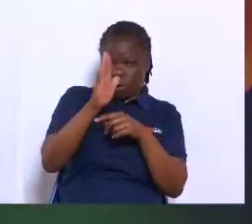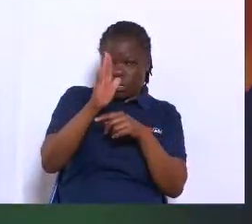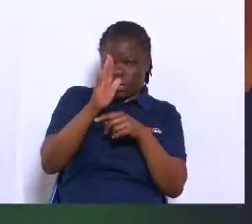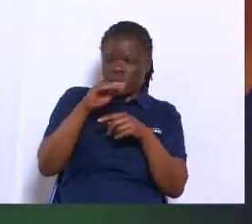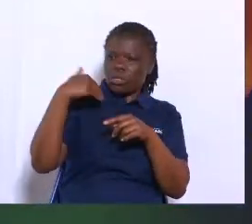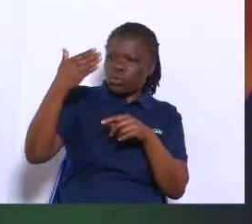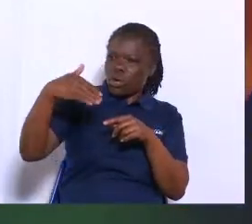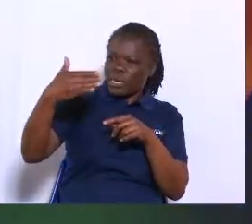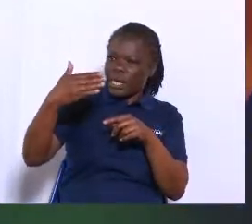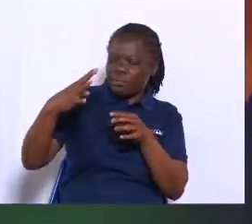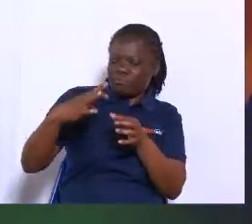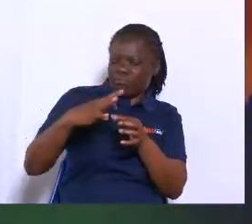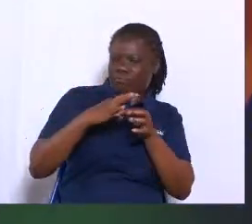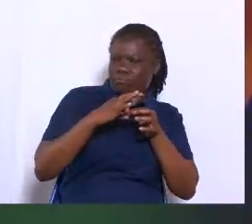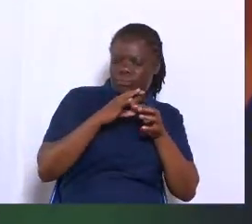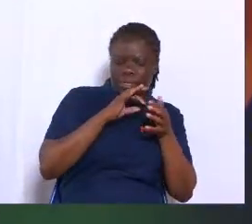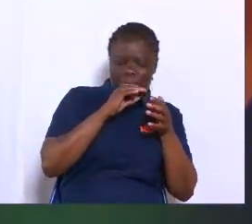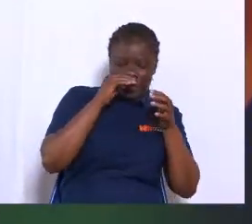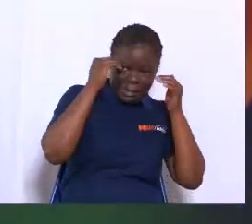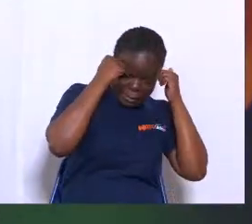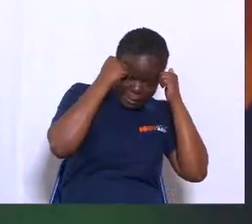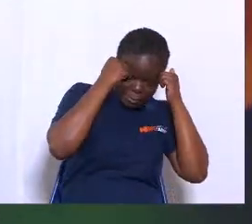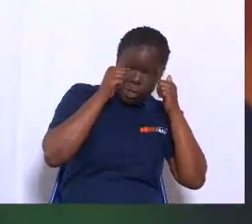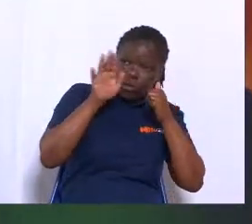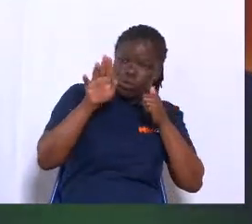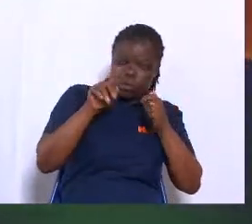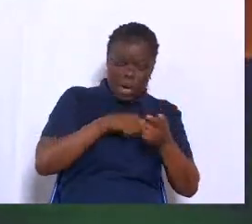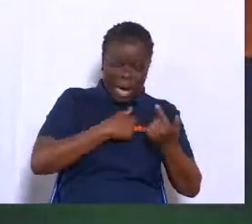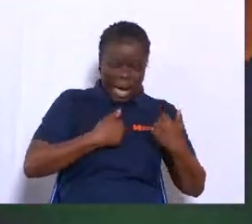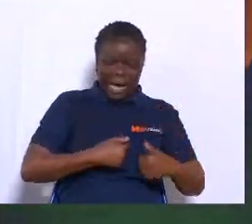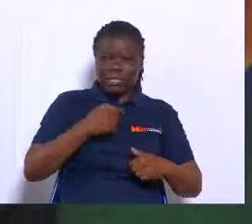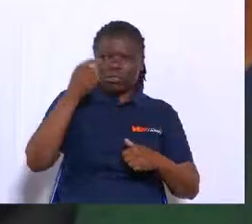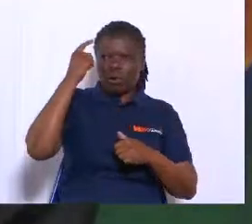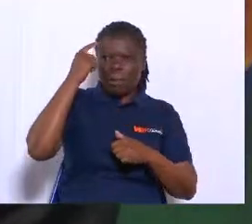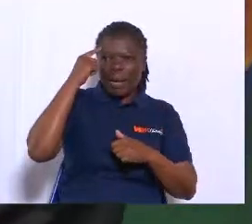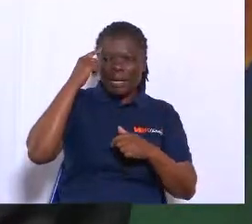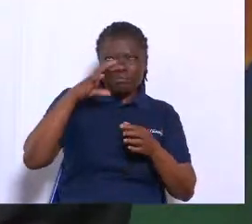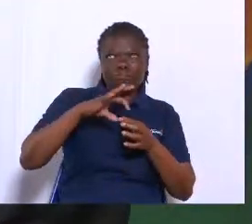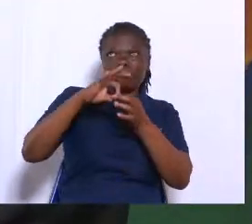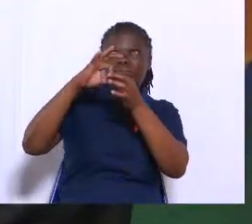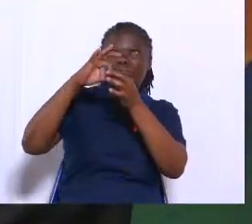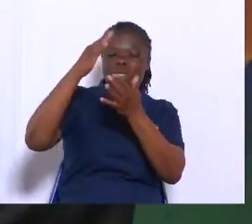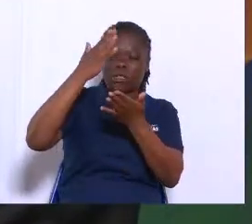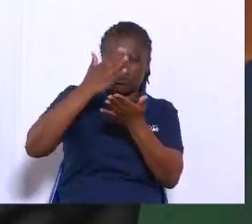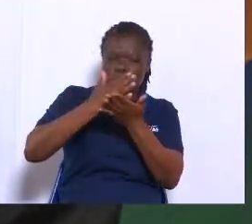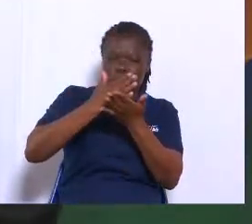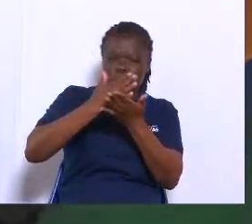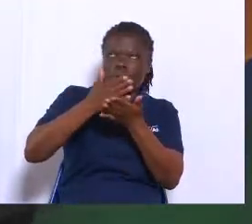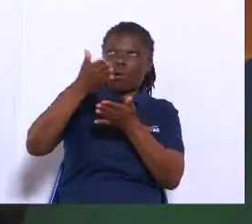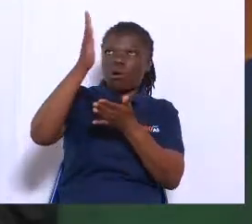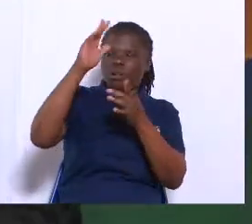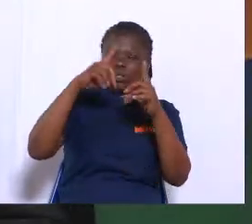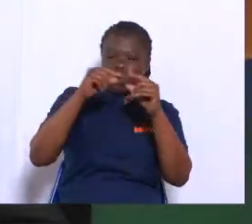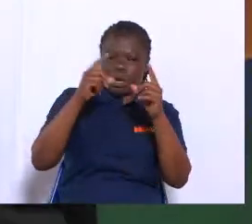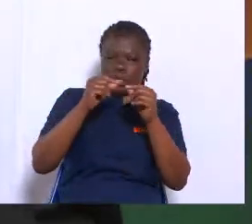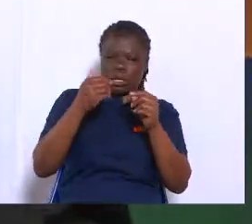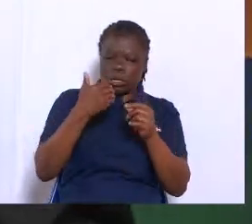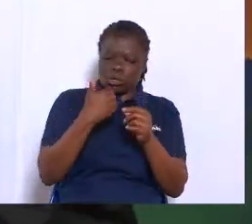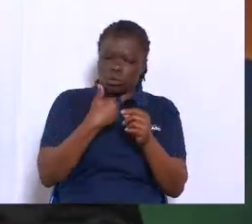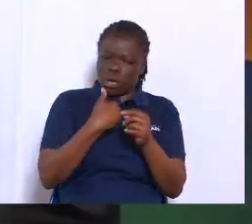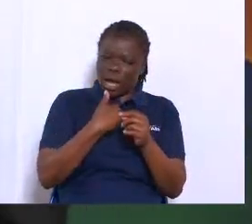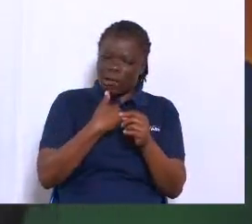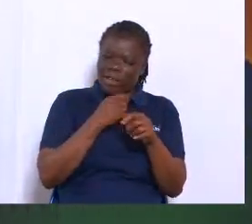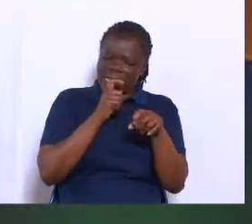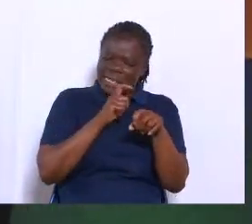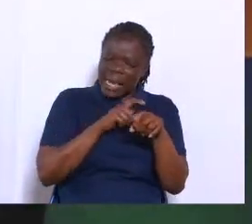daily study? Is your mind filled with the divine truths of God's Word? Do you have a regular